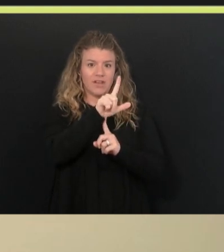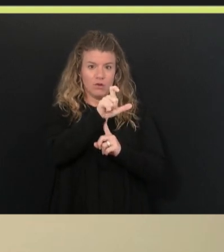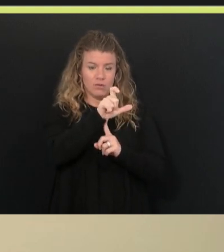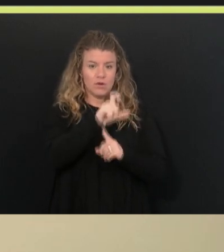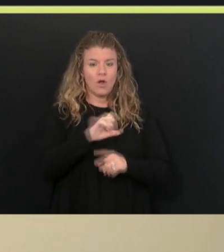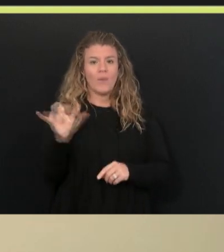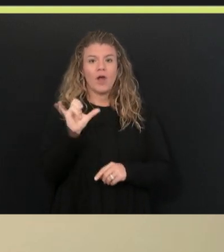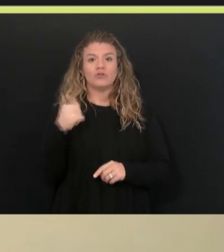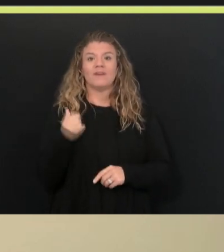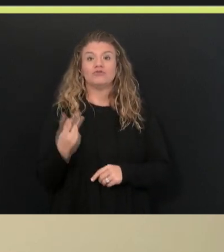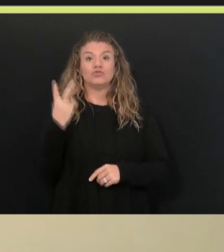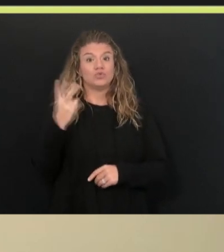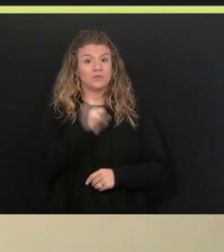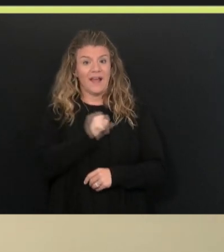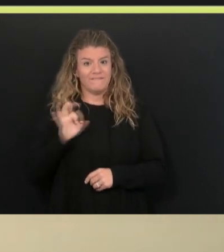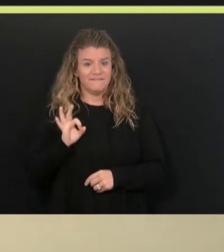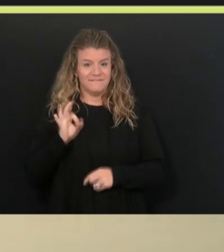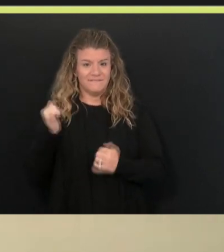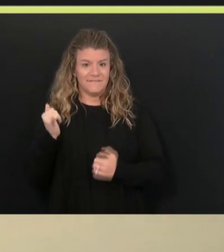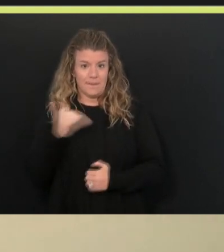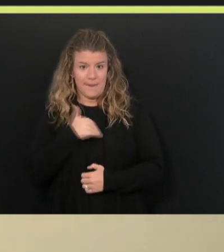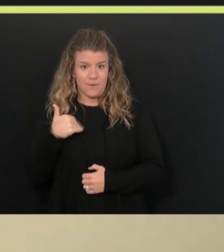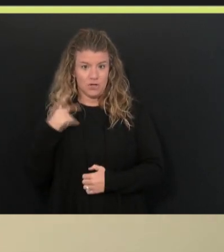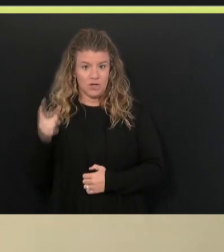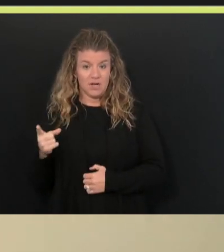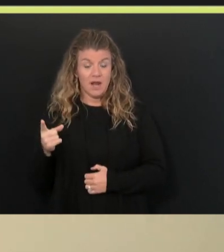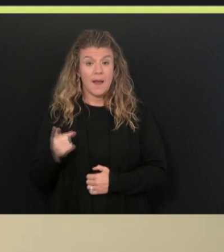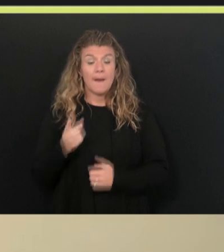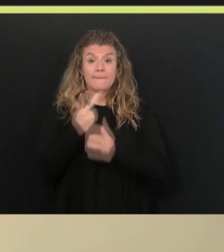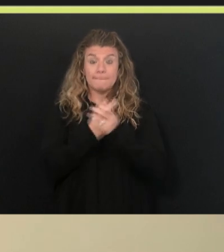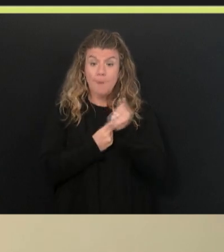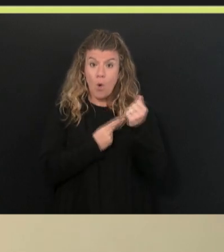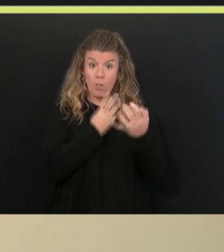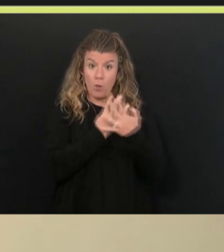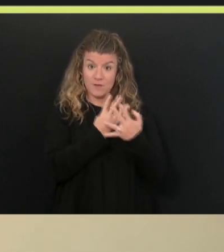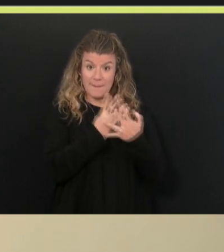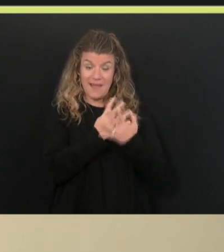we have 2 staff members. Both inmates